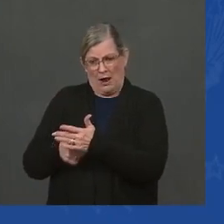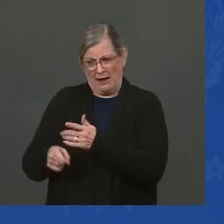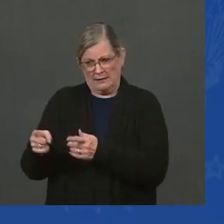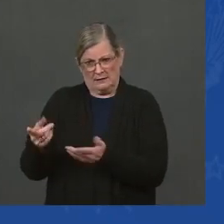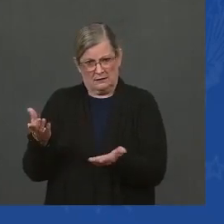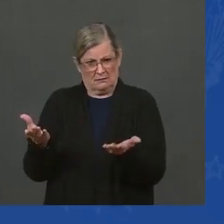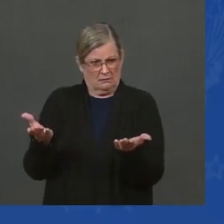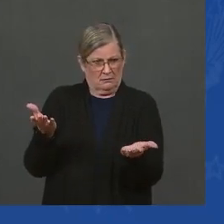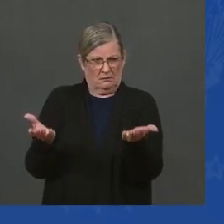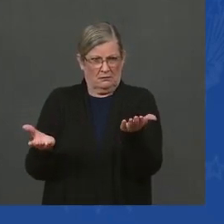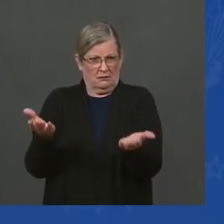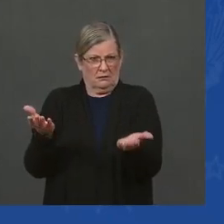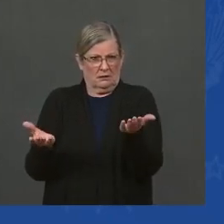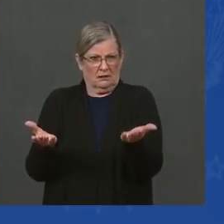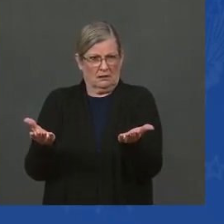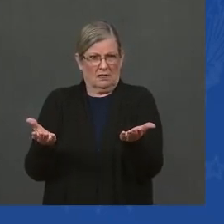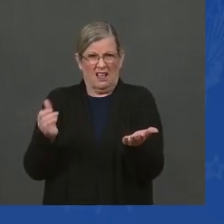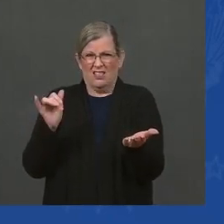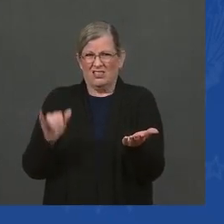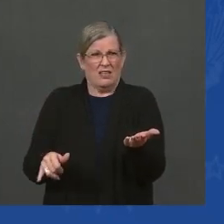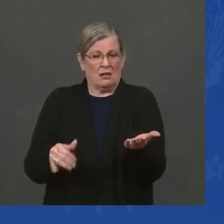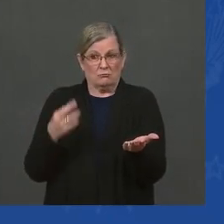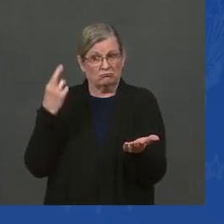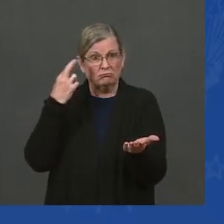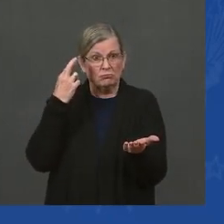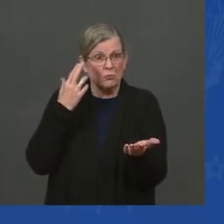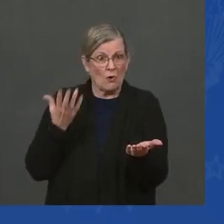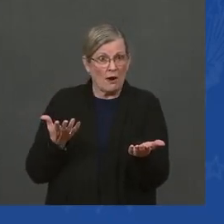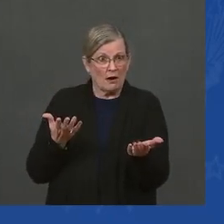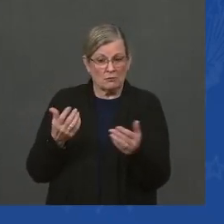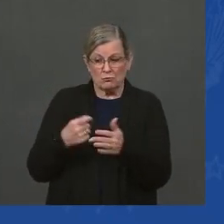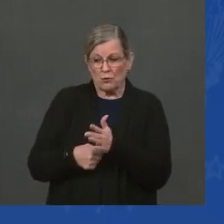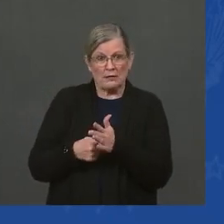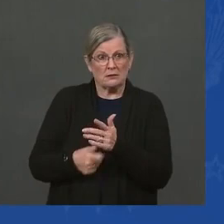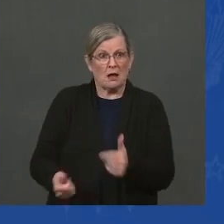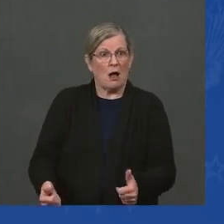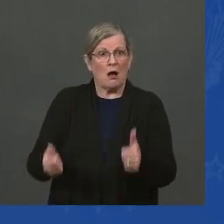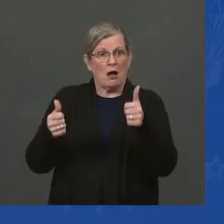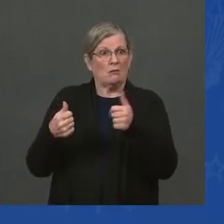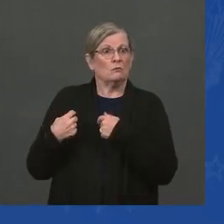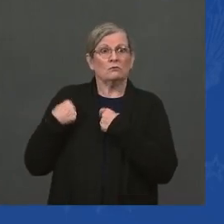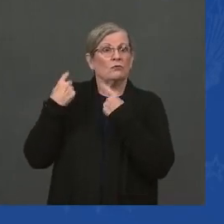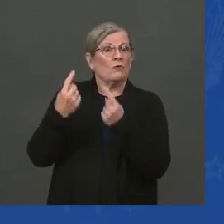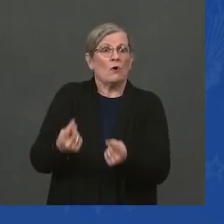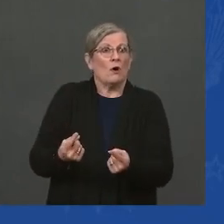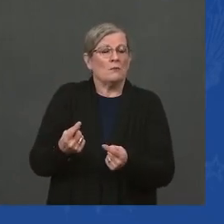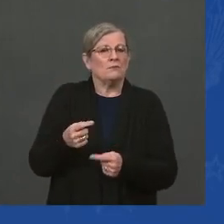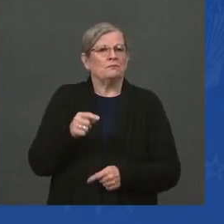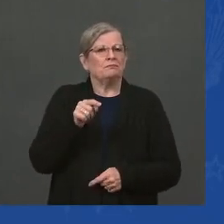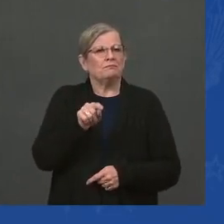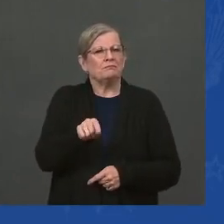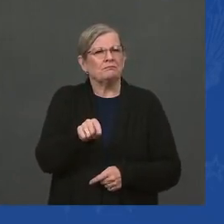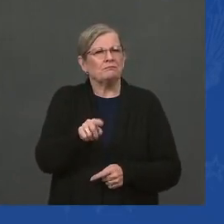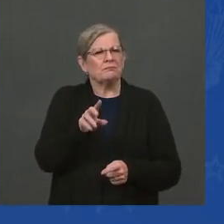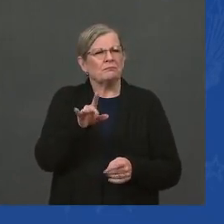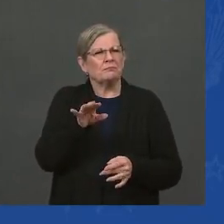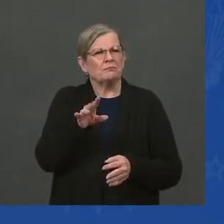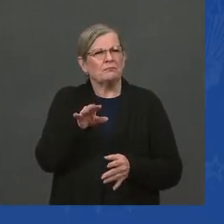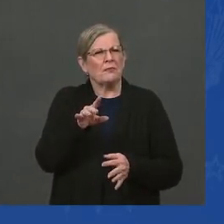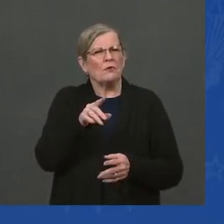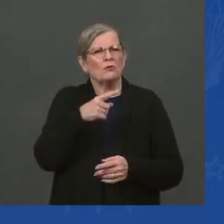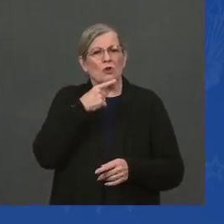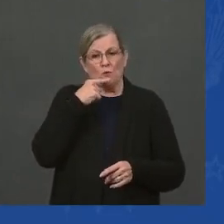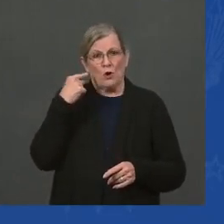consequence of, thus far, the refusal of Russia or